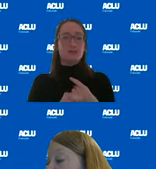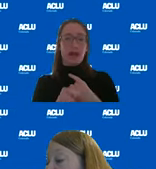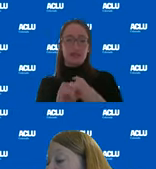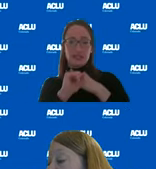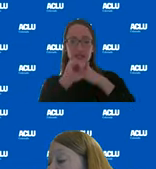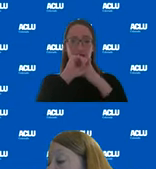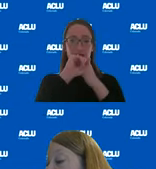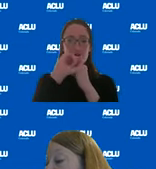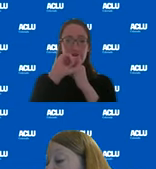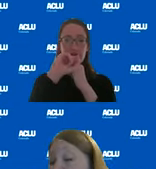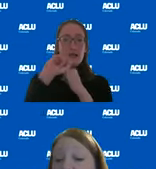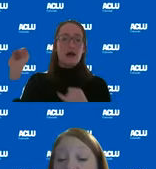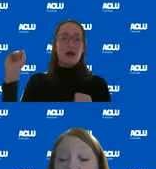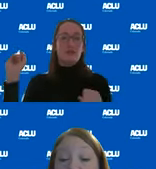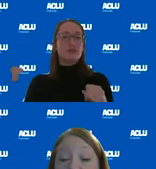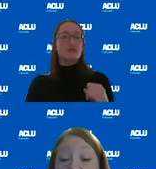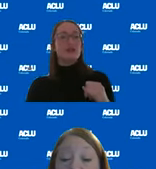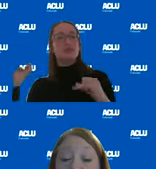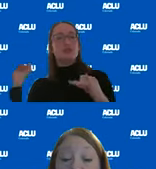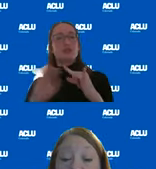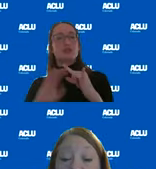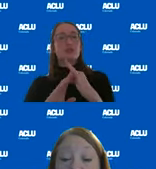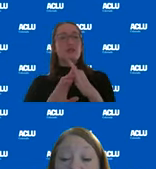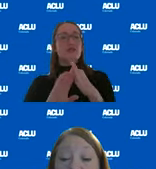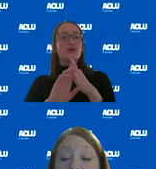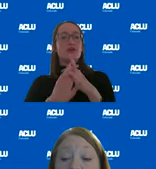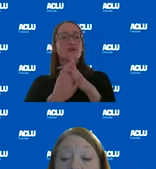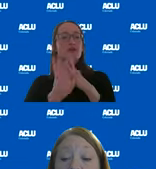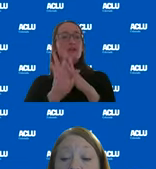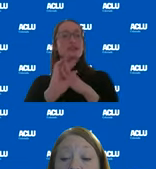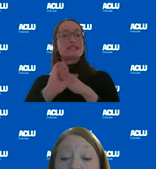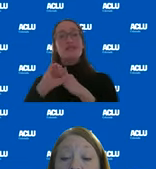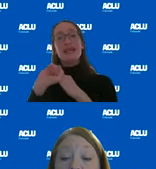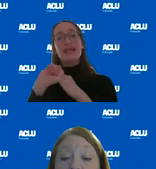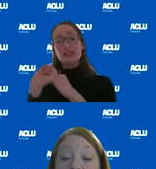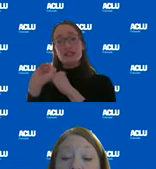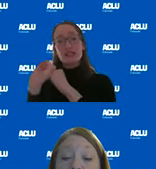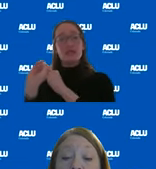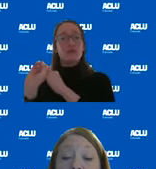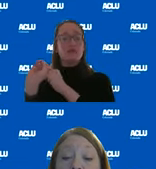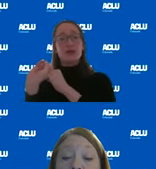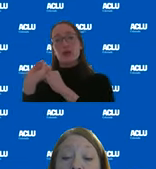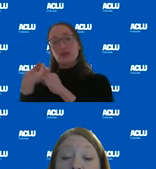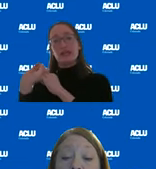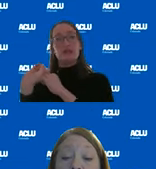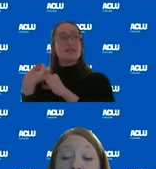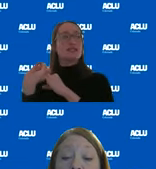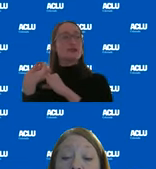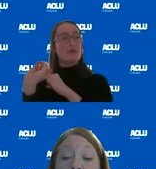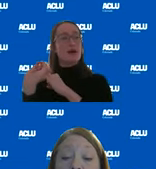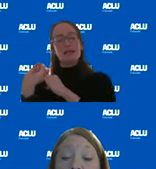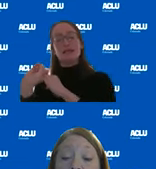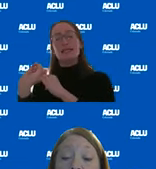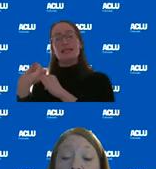excuse absentee voting. And if you're trying to push for increased participation, even before COVID, it's